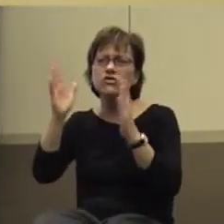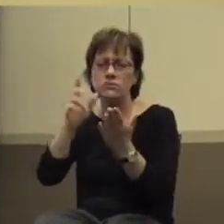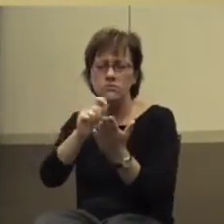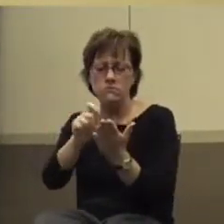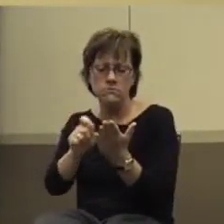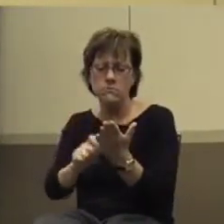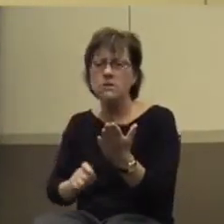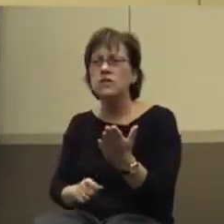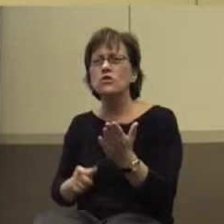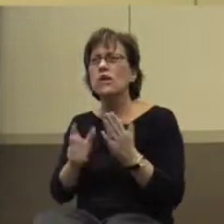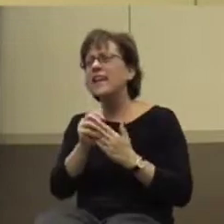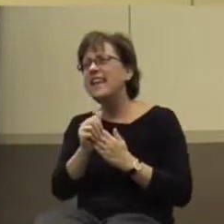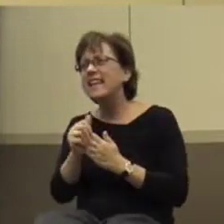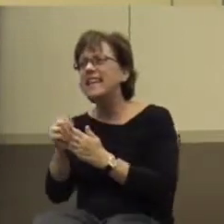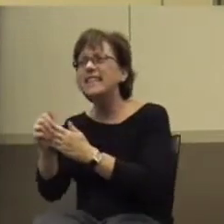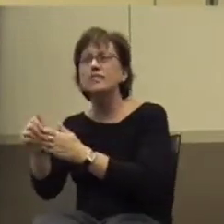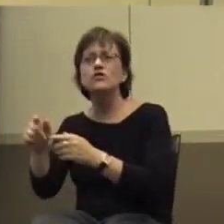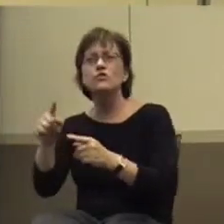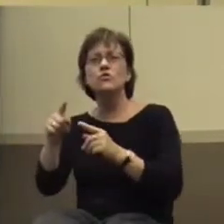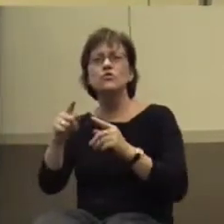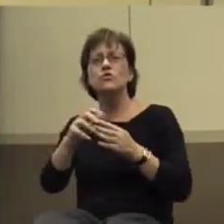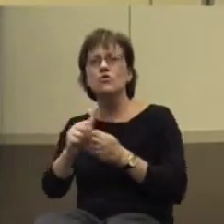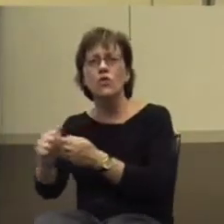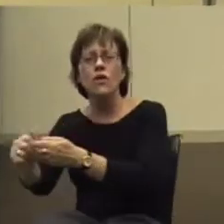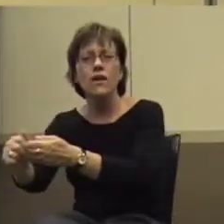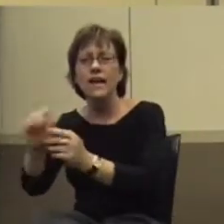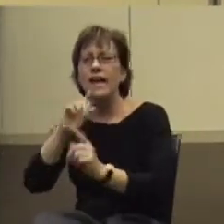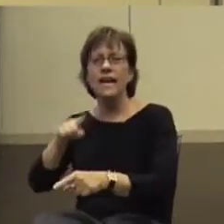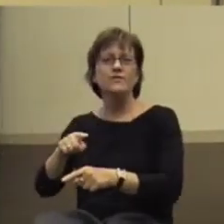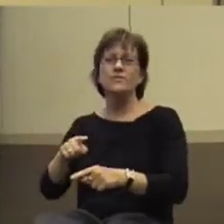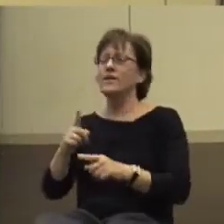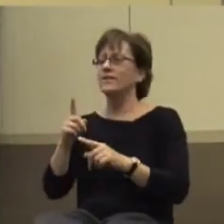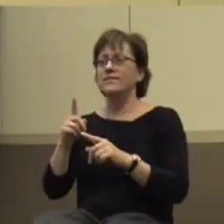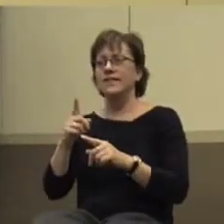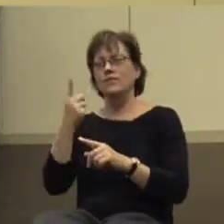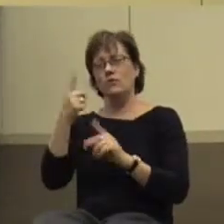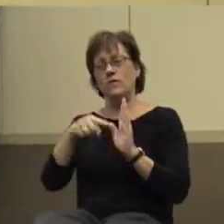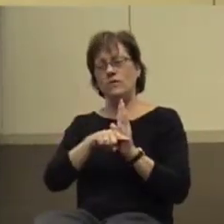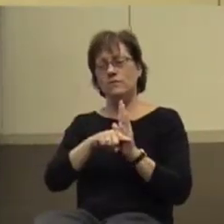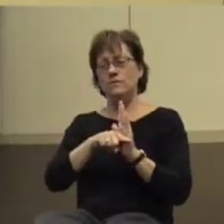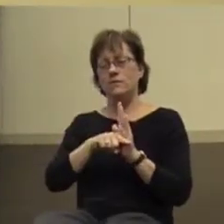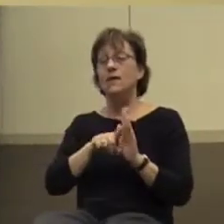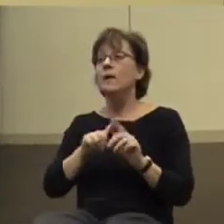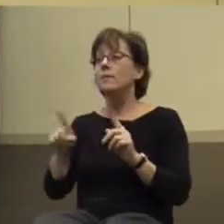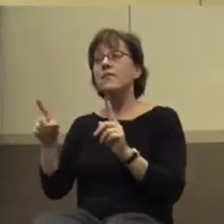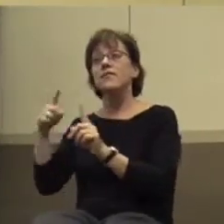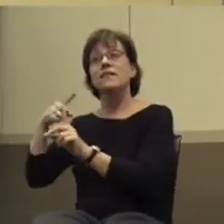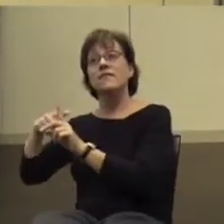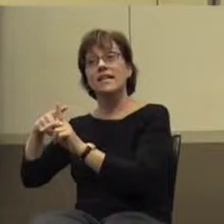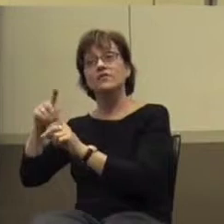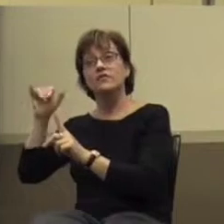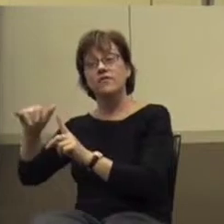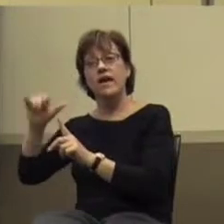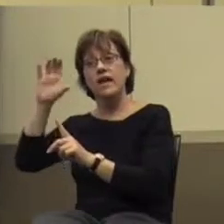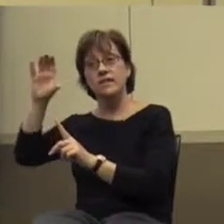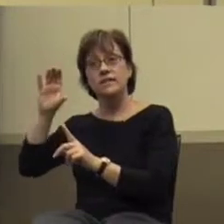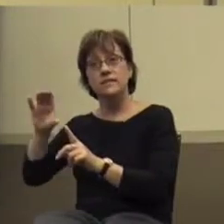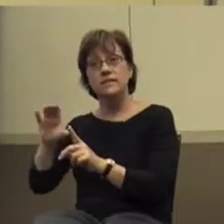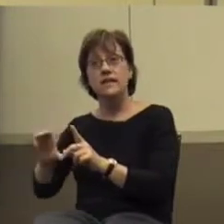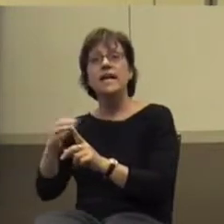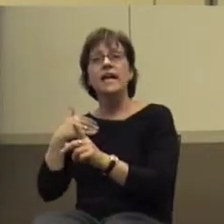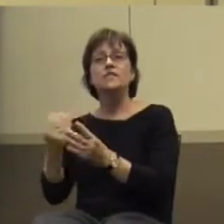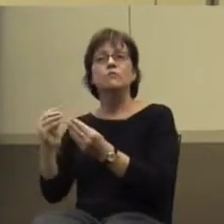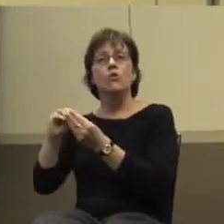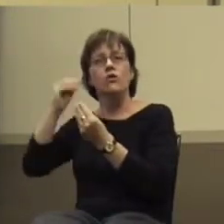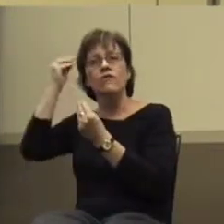that's one disadvantage. But advantage is that it's got more information on that form that will help you set